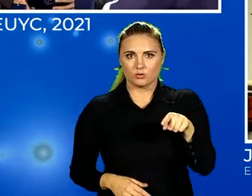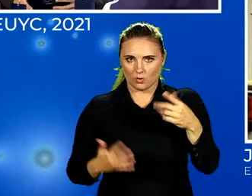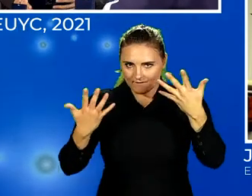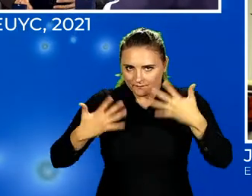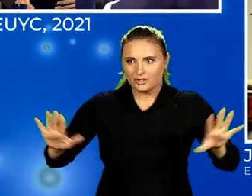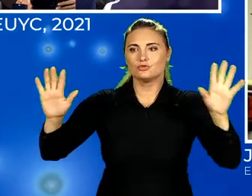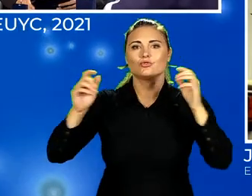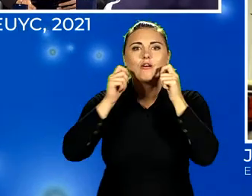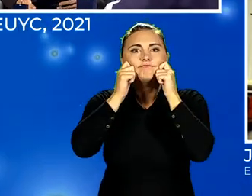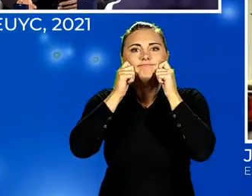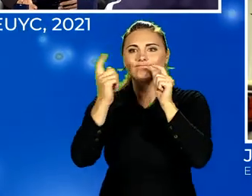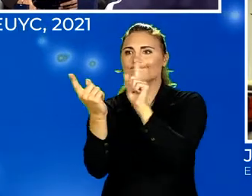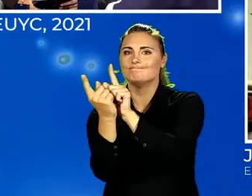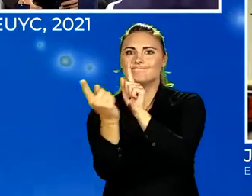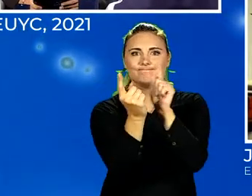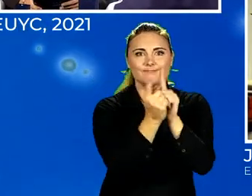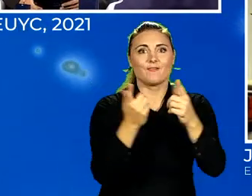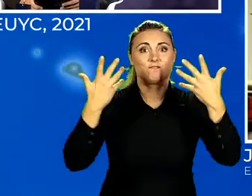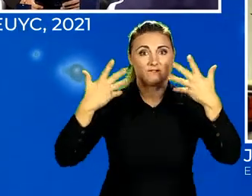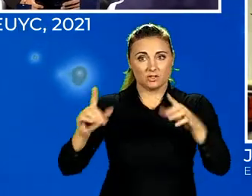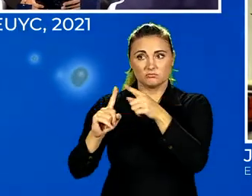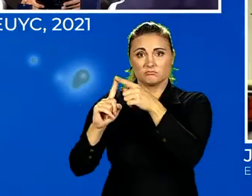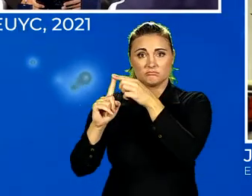Otherwise, I don't know how this could have worked.